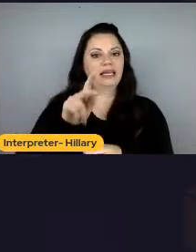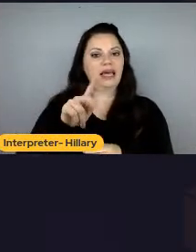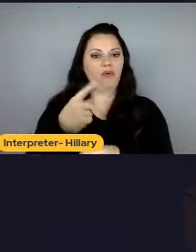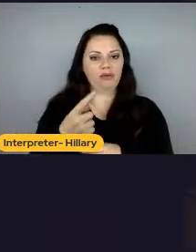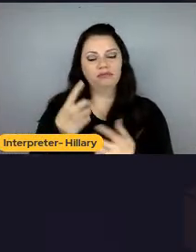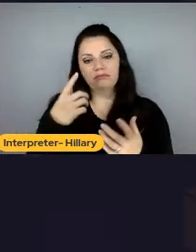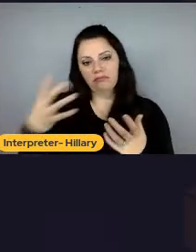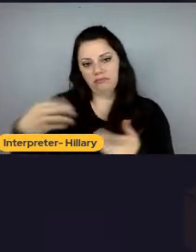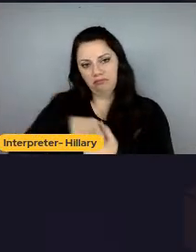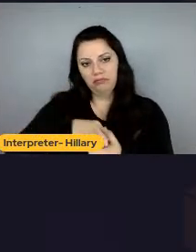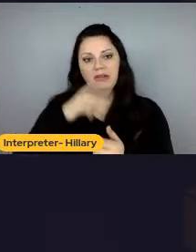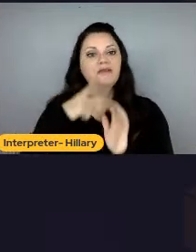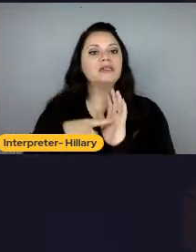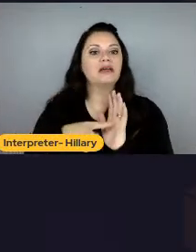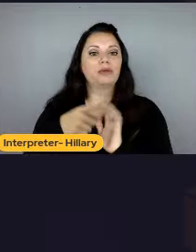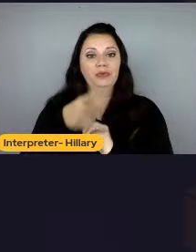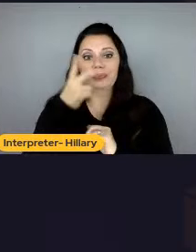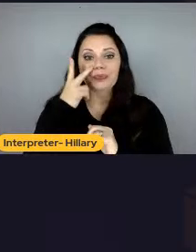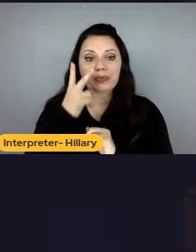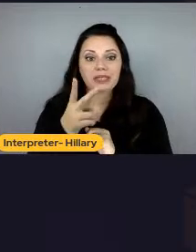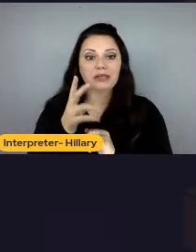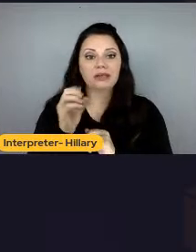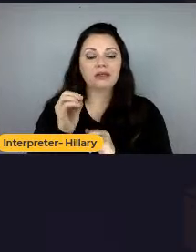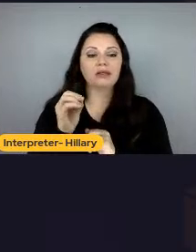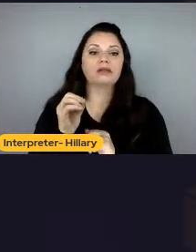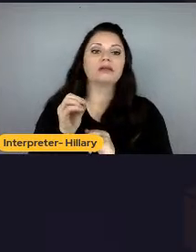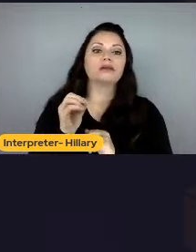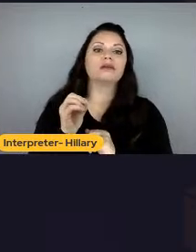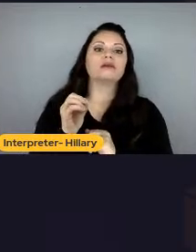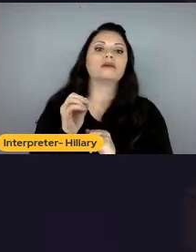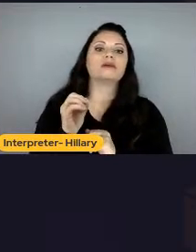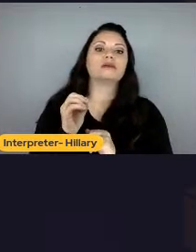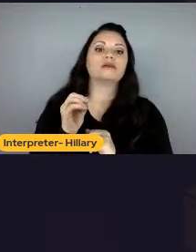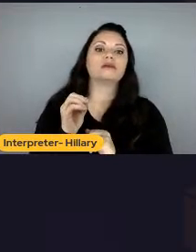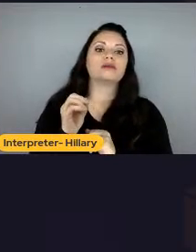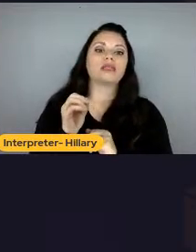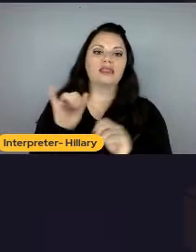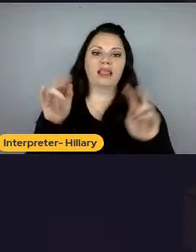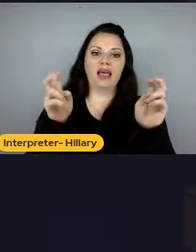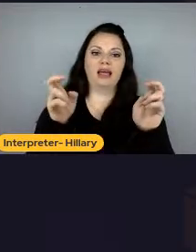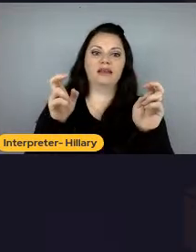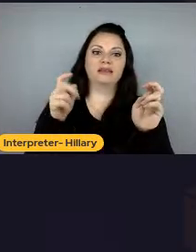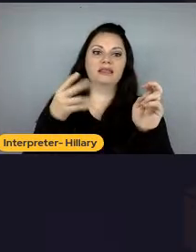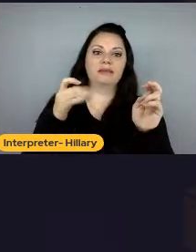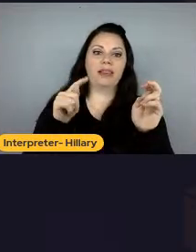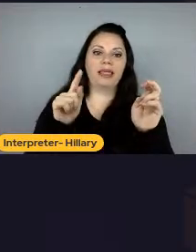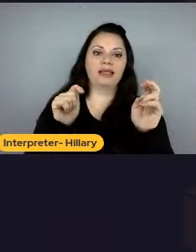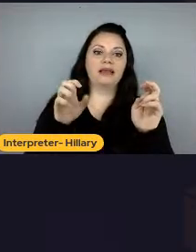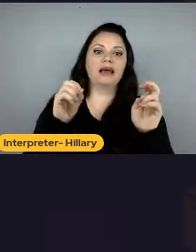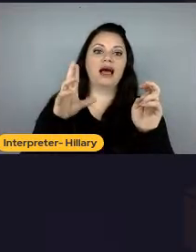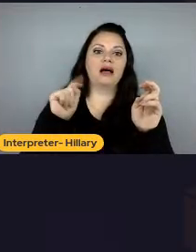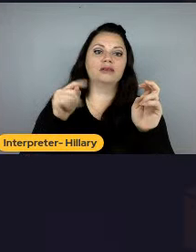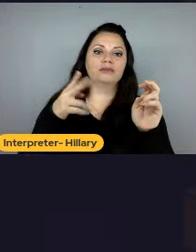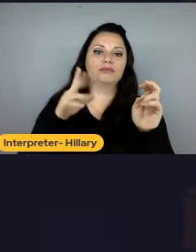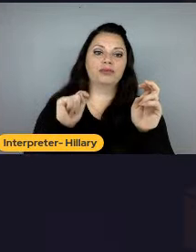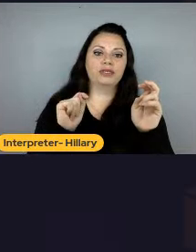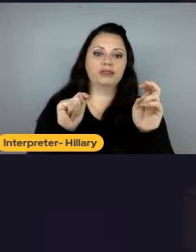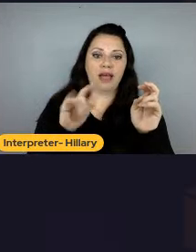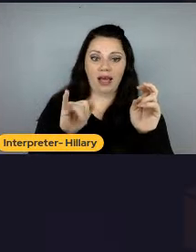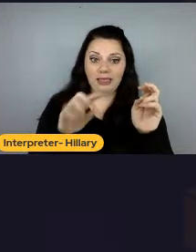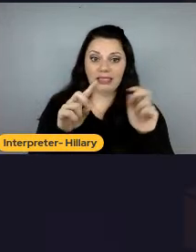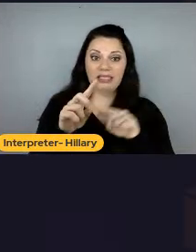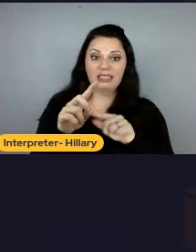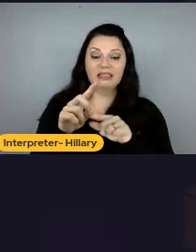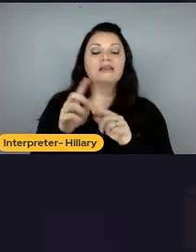for instance, you see here that the auth template has a specific output called identity pool ID, and you probably will need